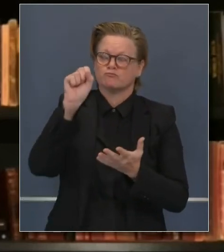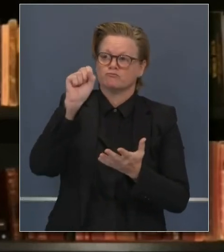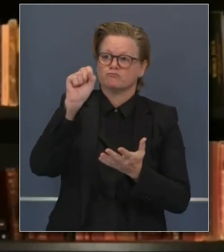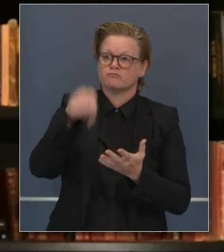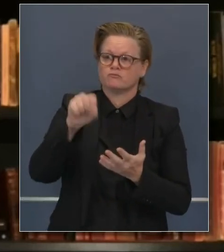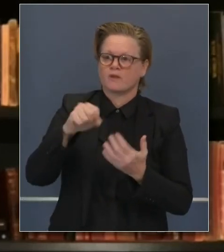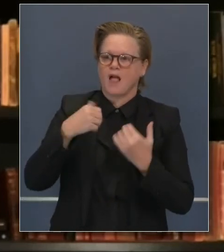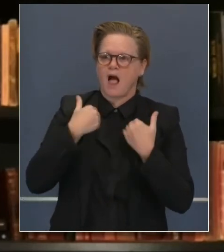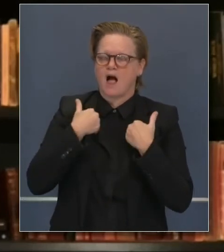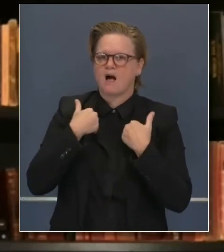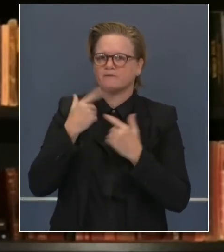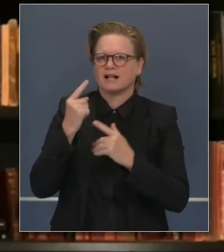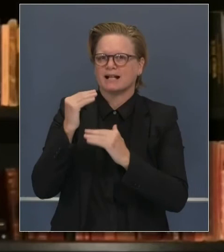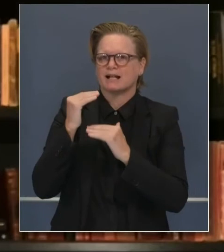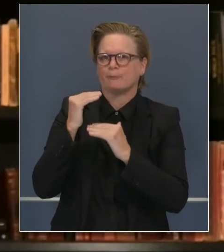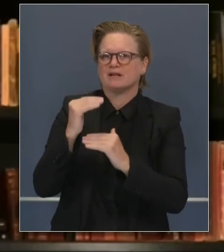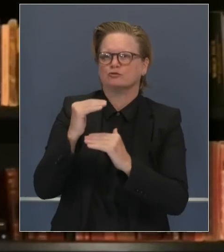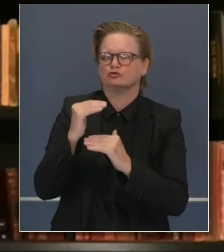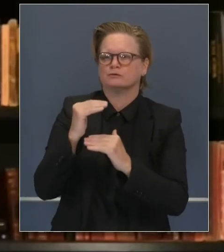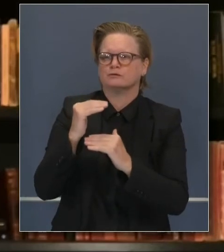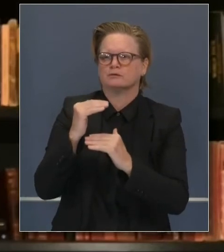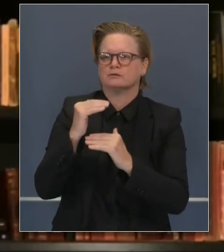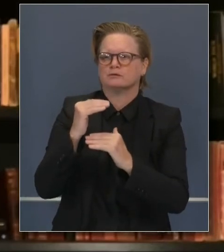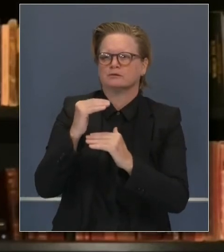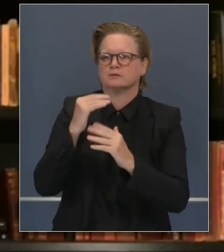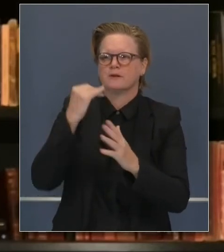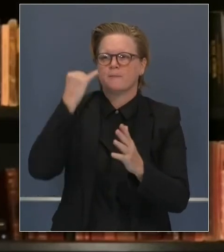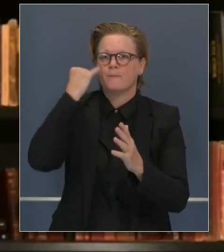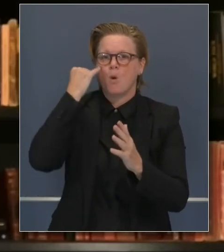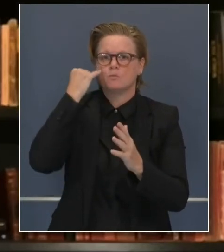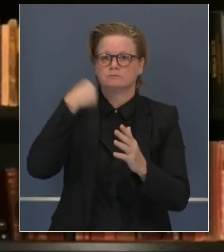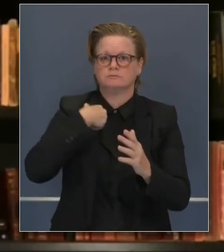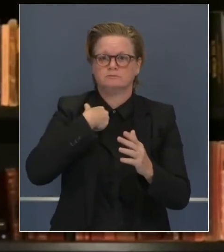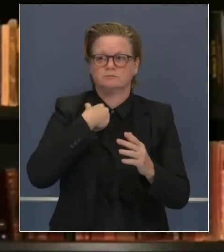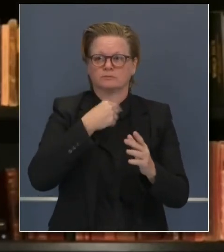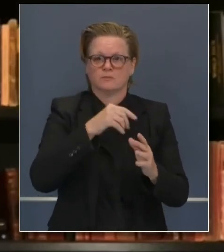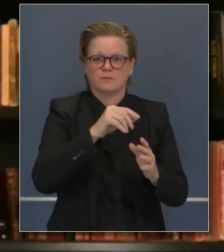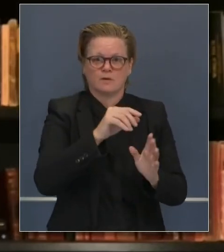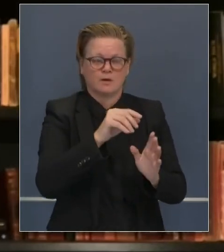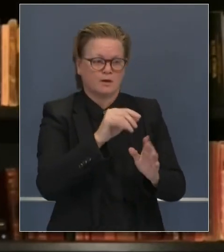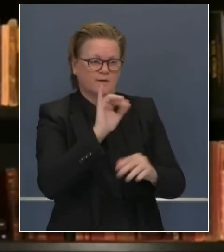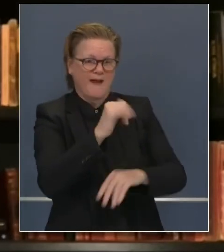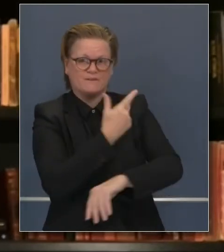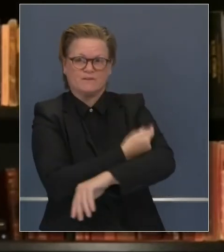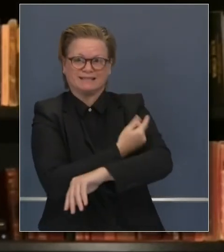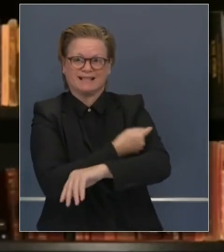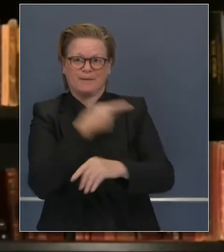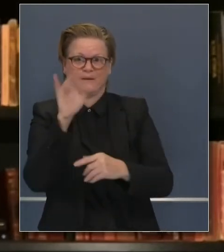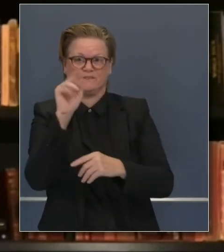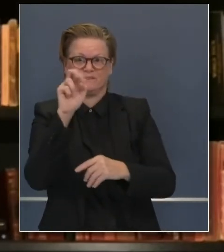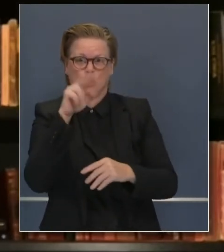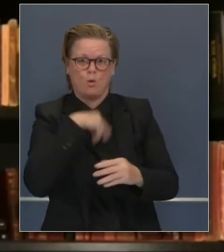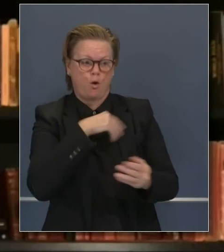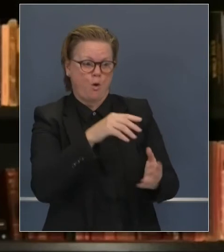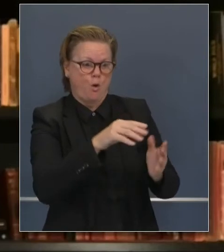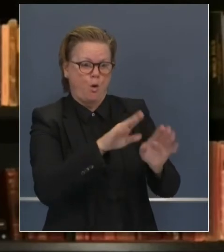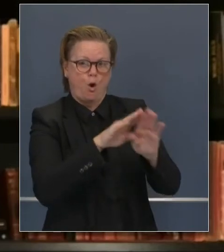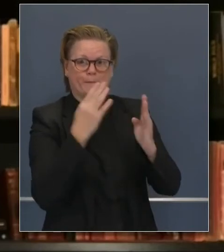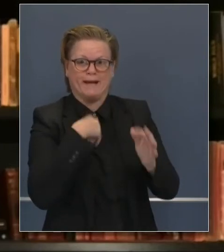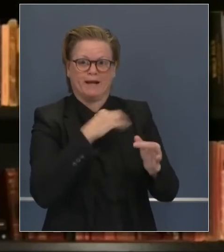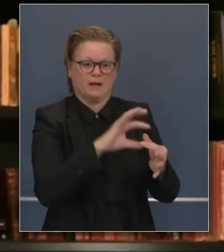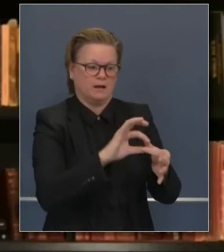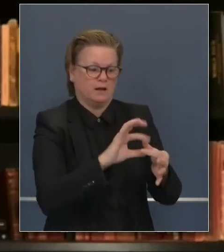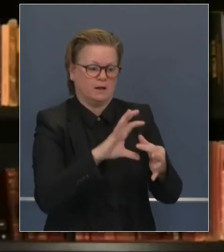boxes are open, how quickly you have to administer and distribute the vaccine and how quickly you can lose available doses of